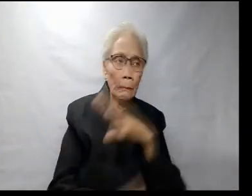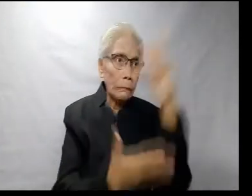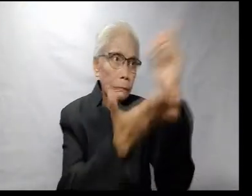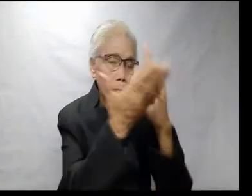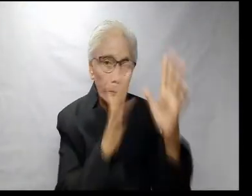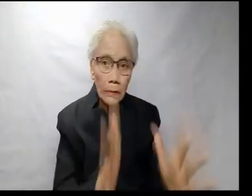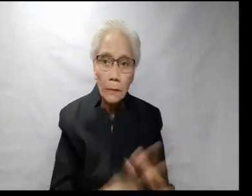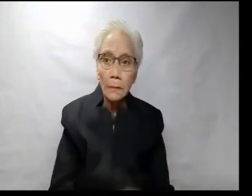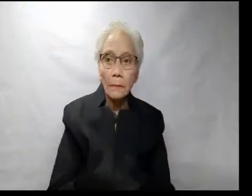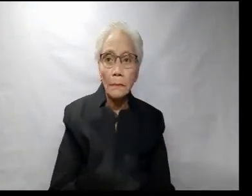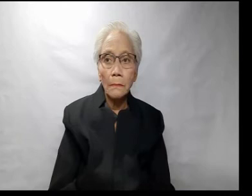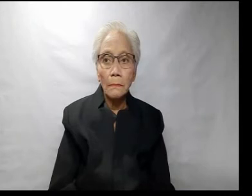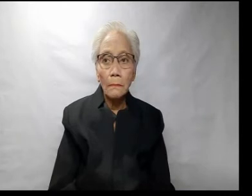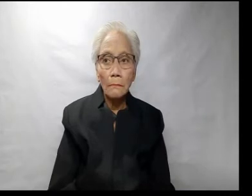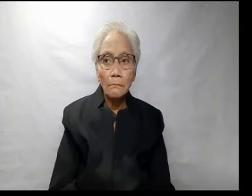designer.